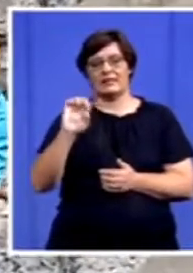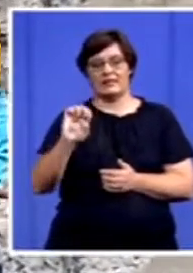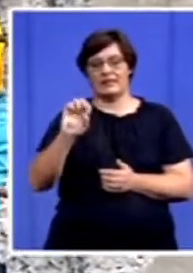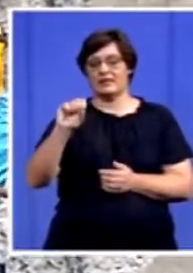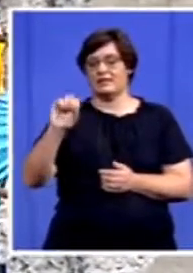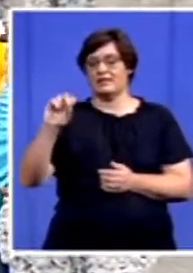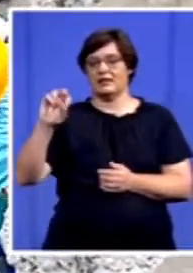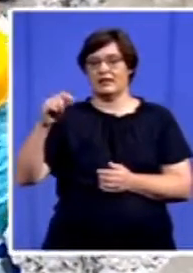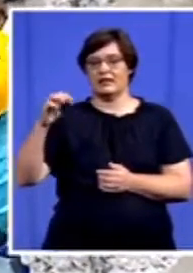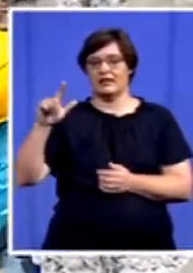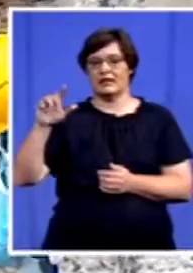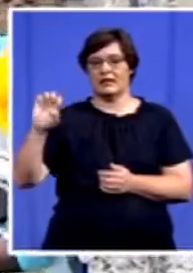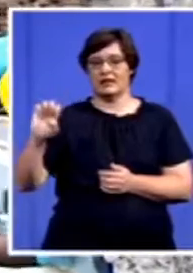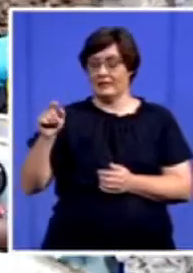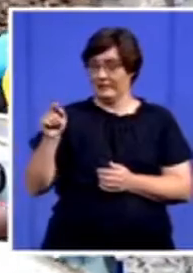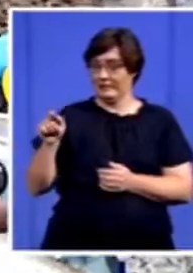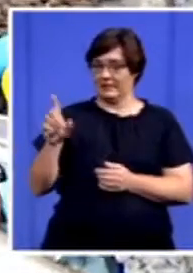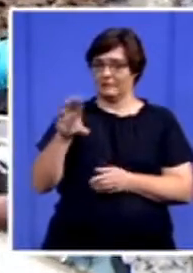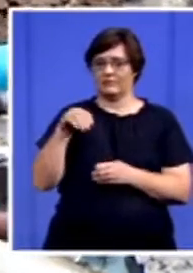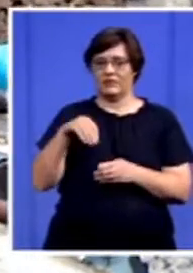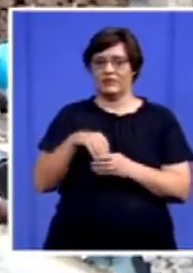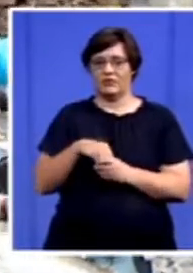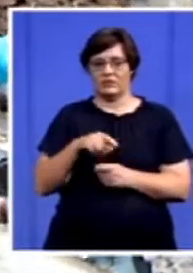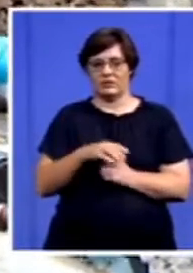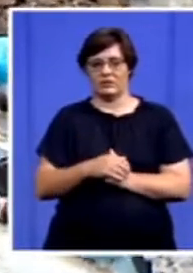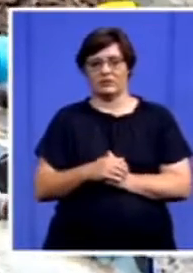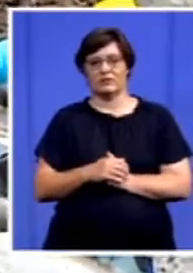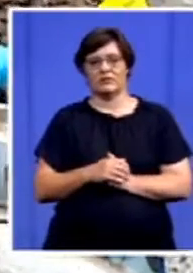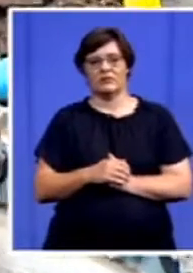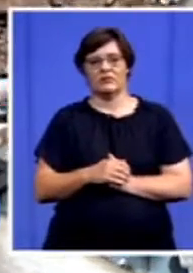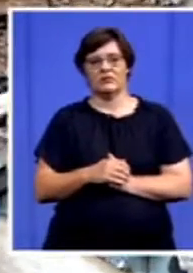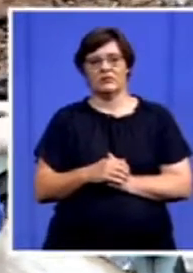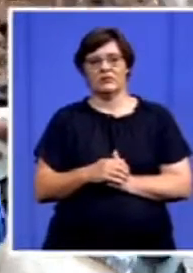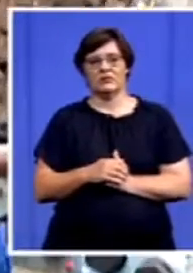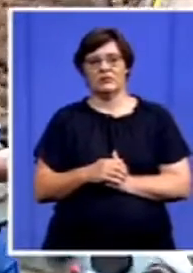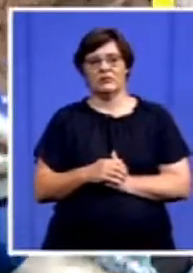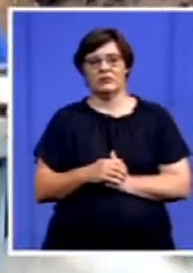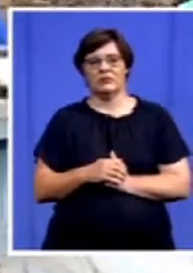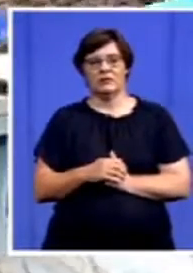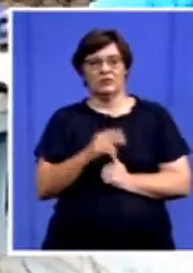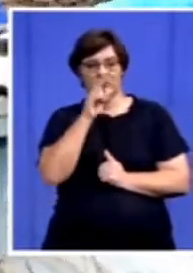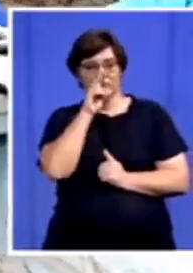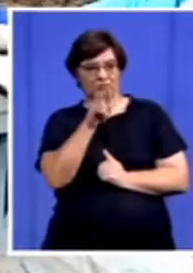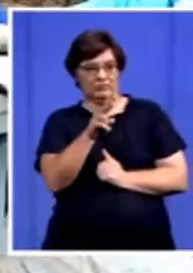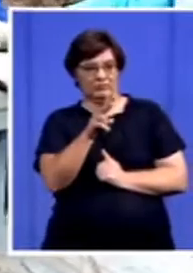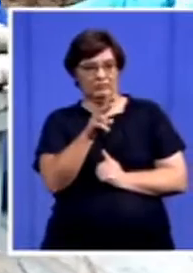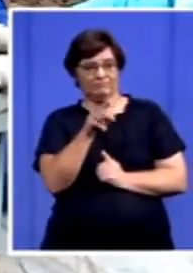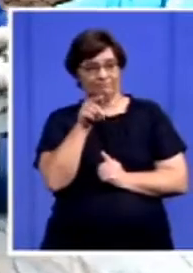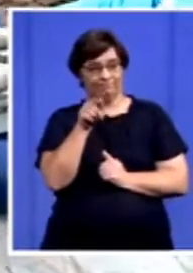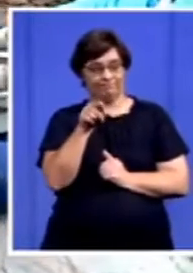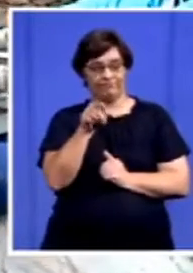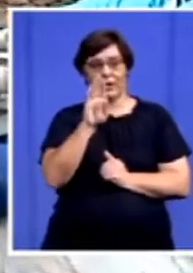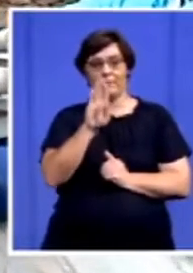of course. And Mr. Singo, it looks like at least at this particular one, B11,